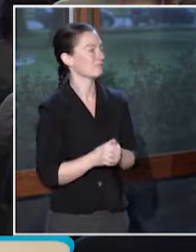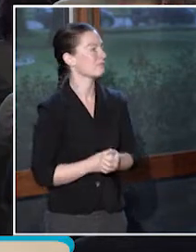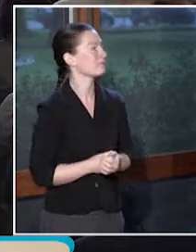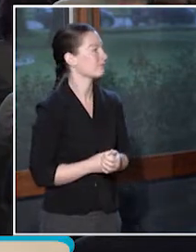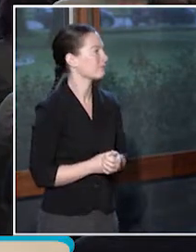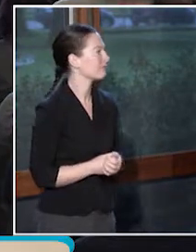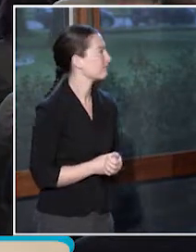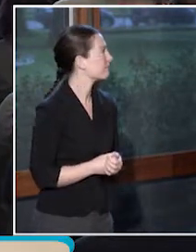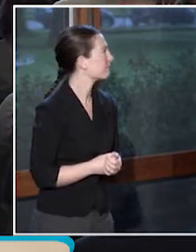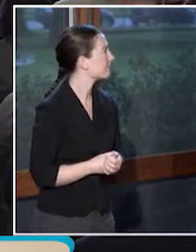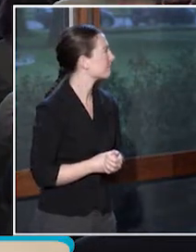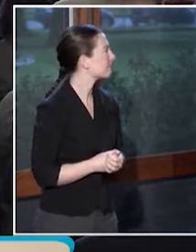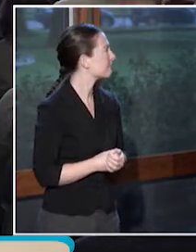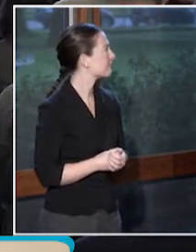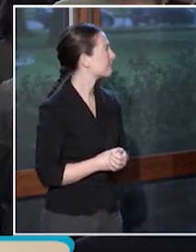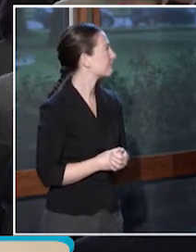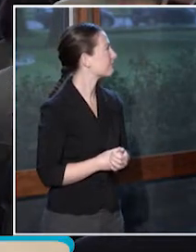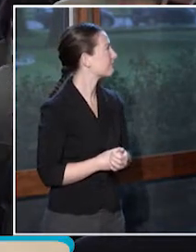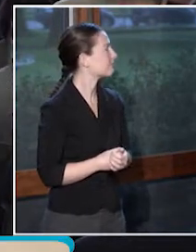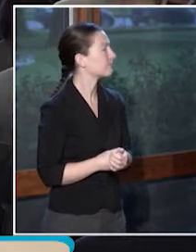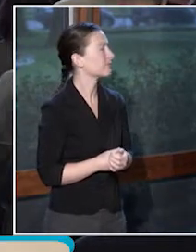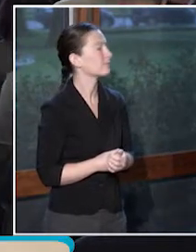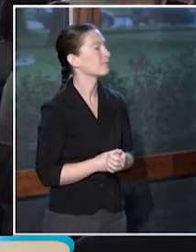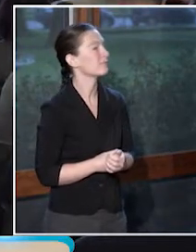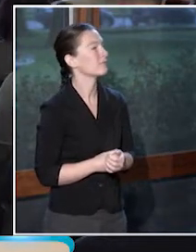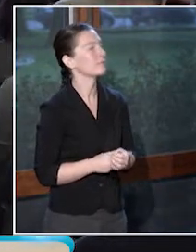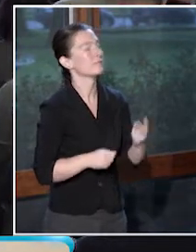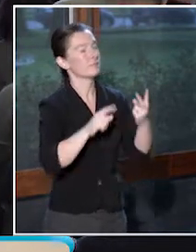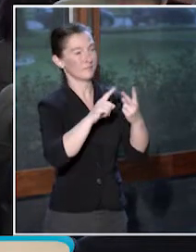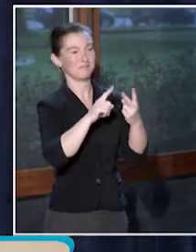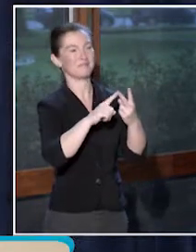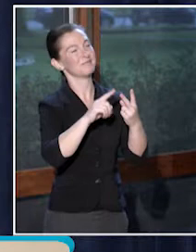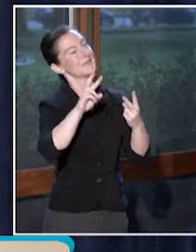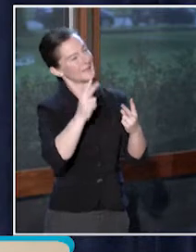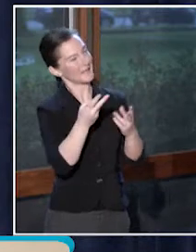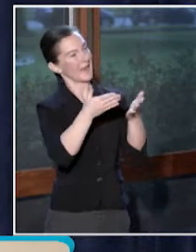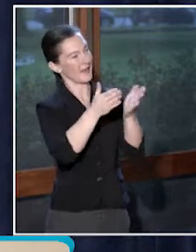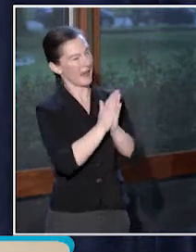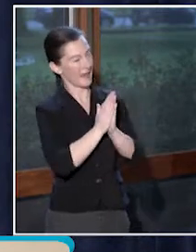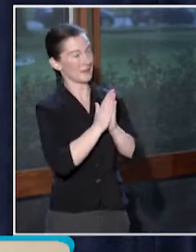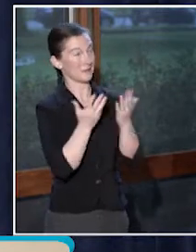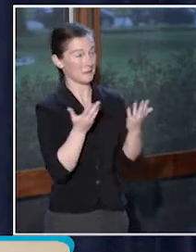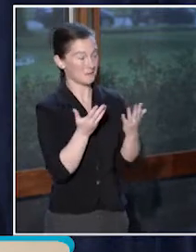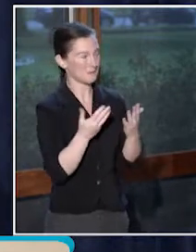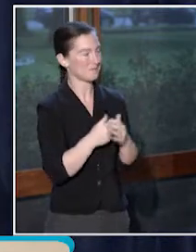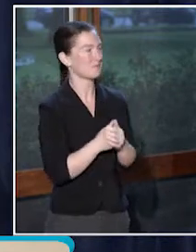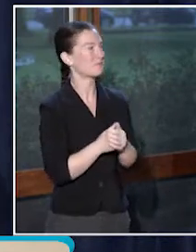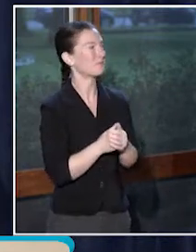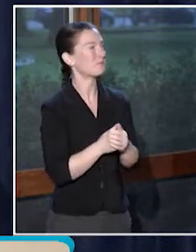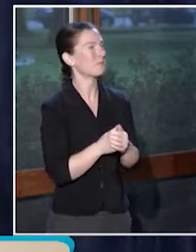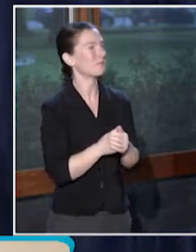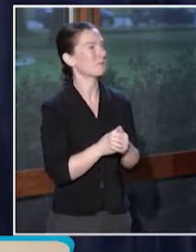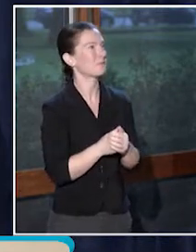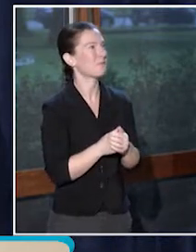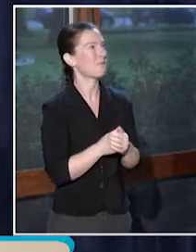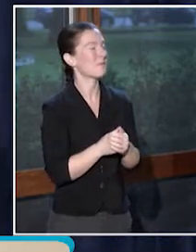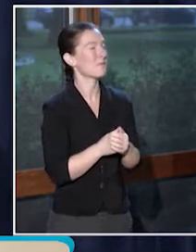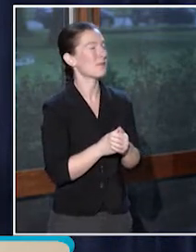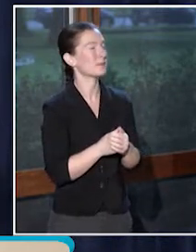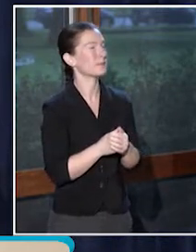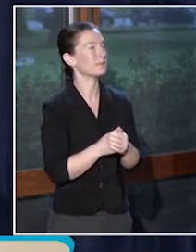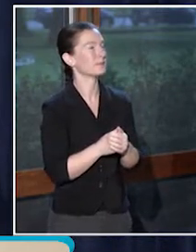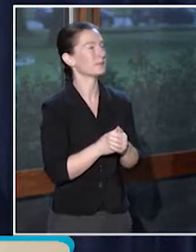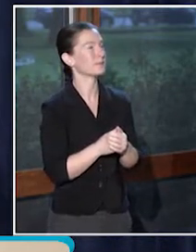So here's my second ask. When this constitutional ballot measure comes to